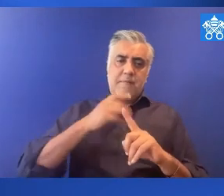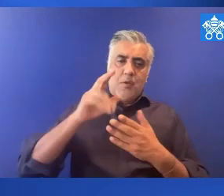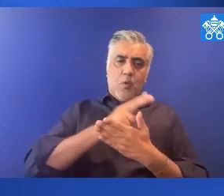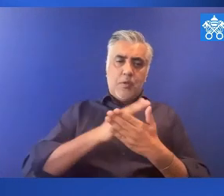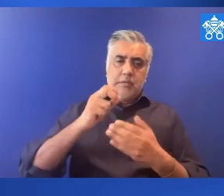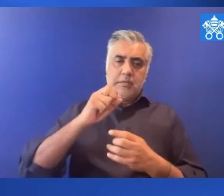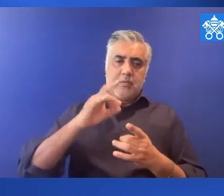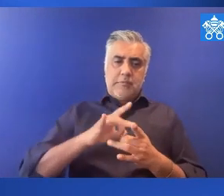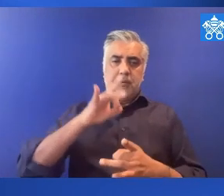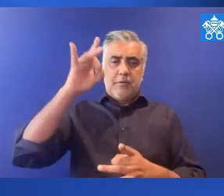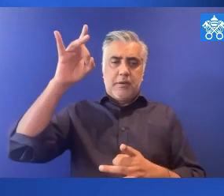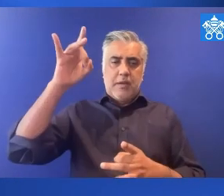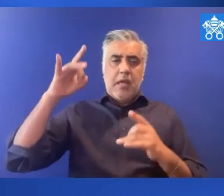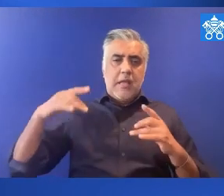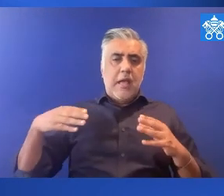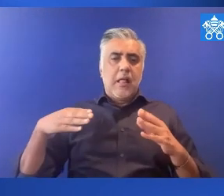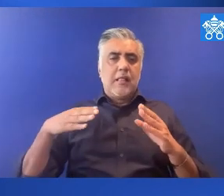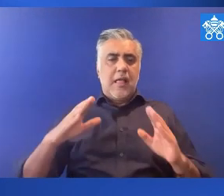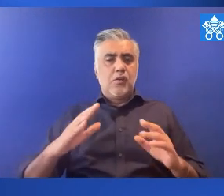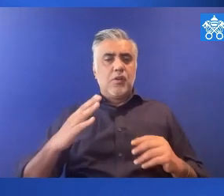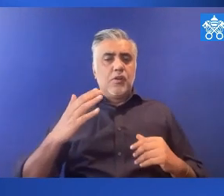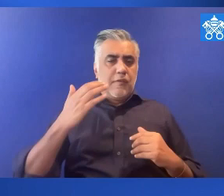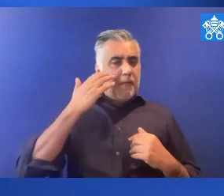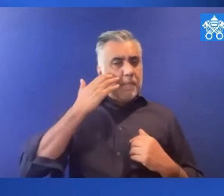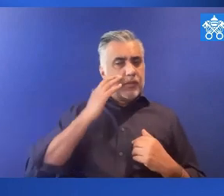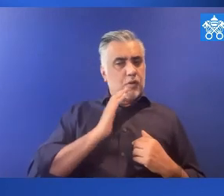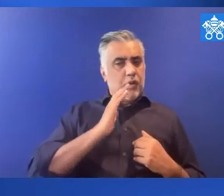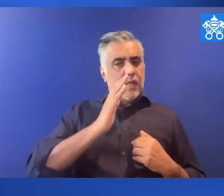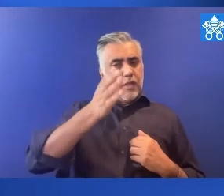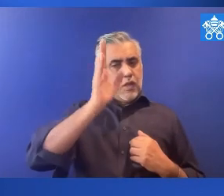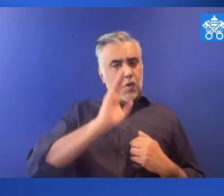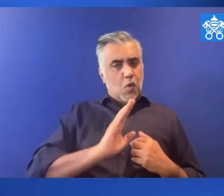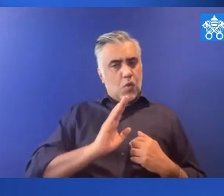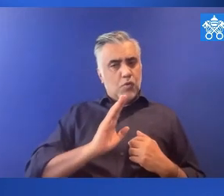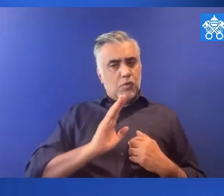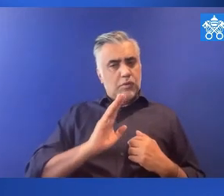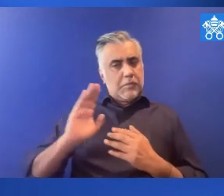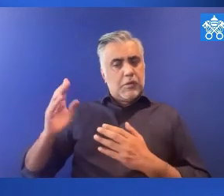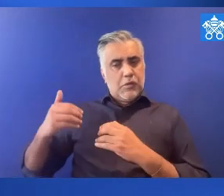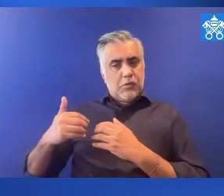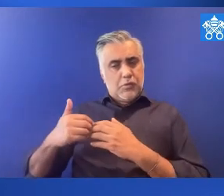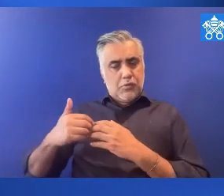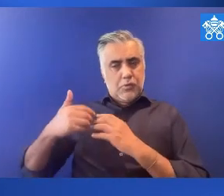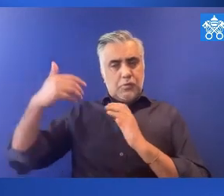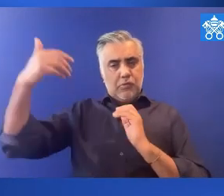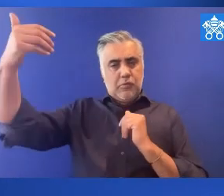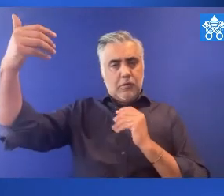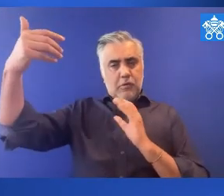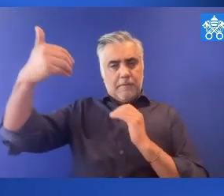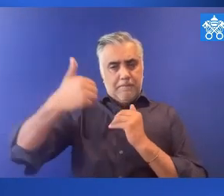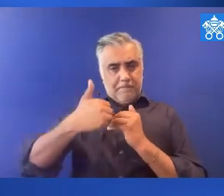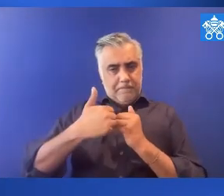will. It is a gift of the Holy Spirit. It allows a familiarity with God that seems to